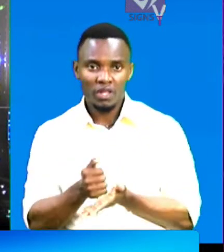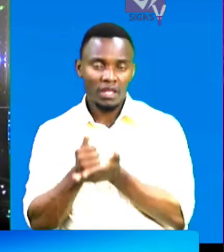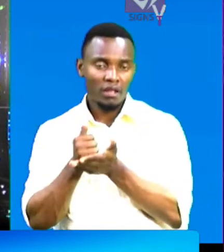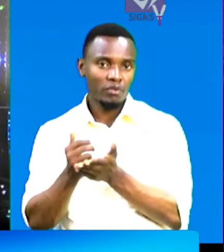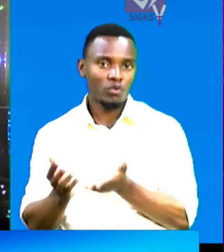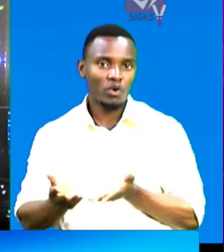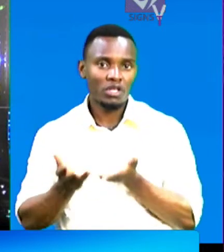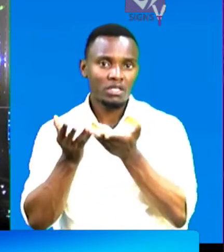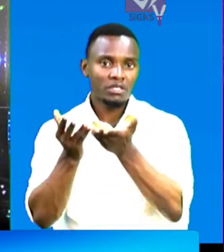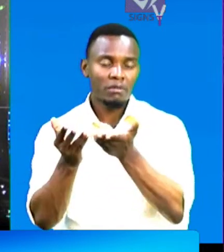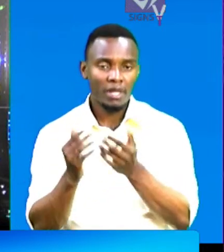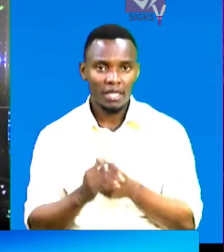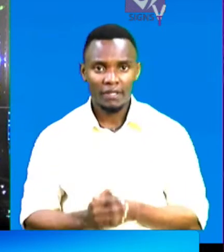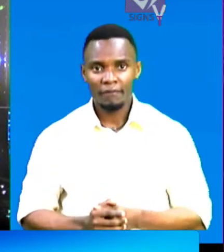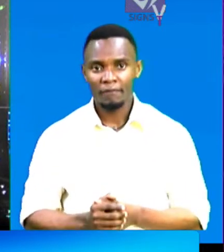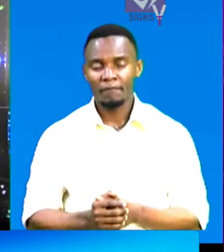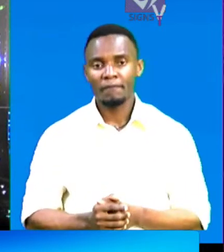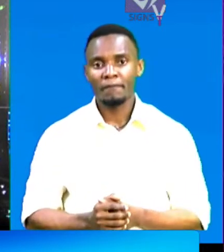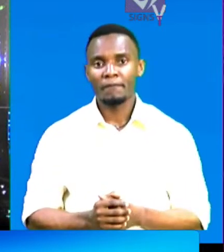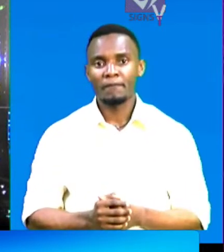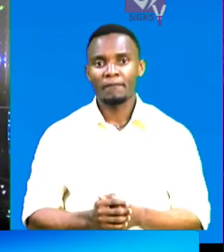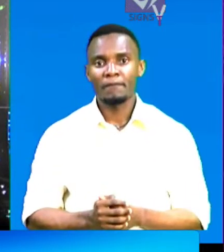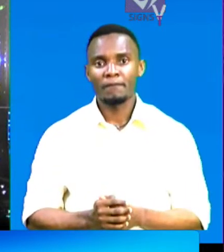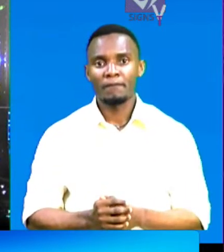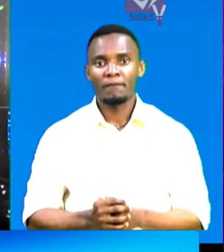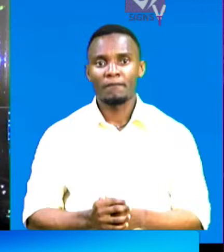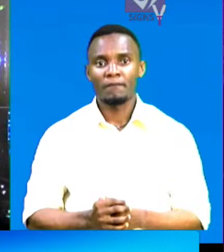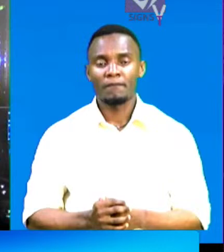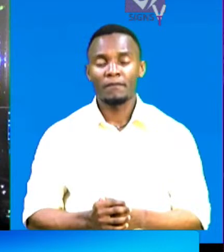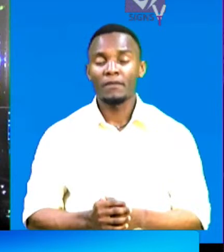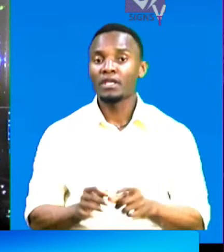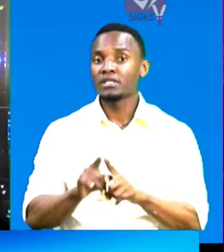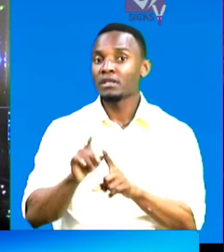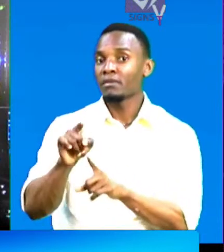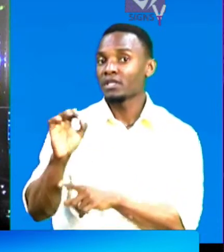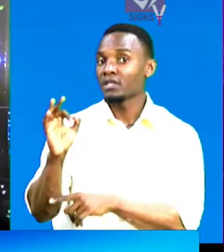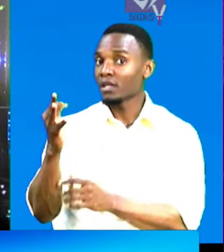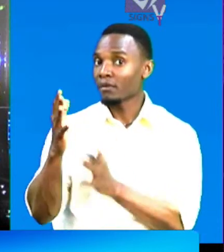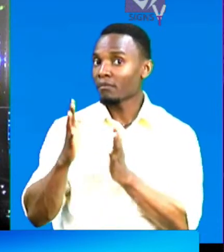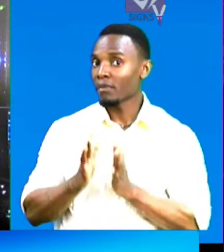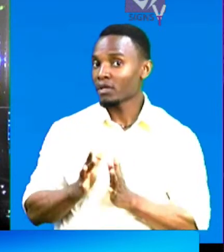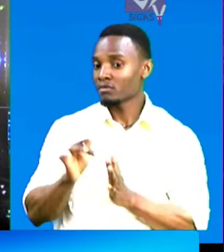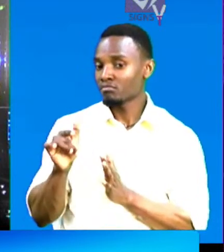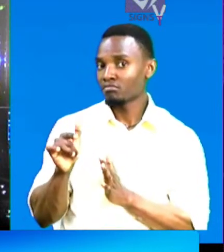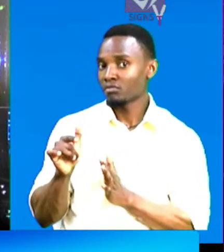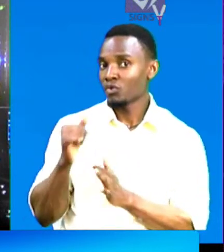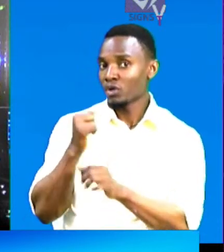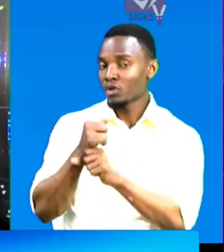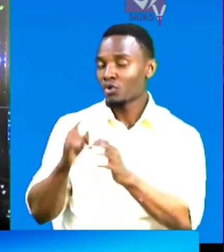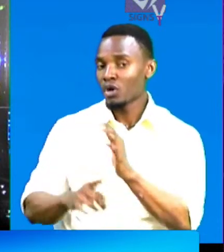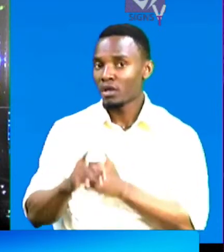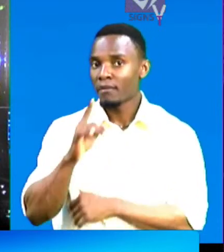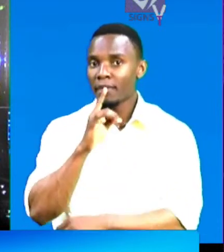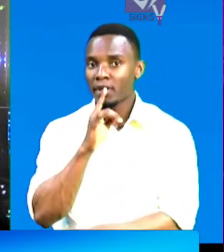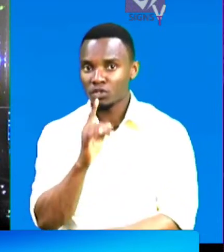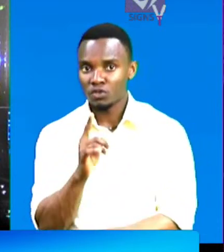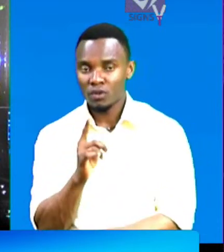Okay, so the third party supplier will make sure